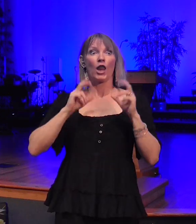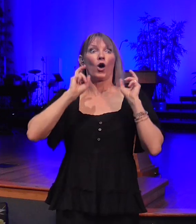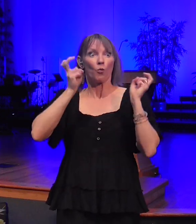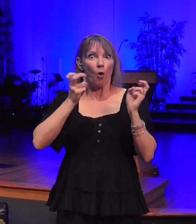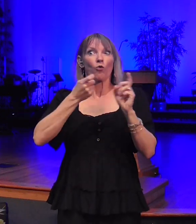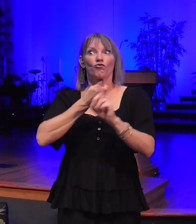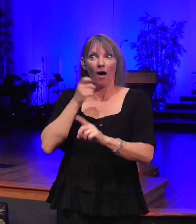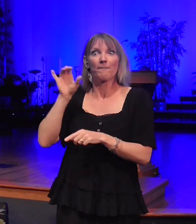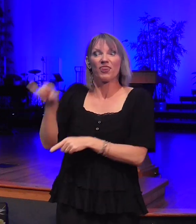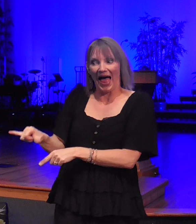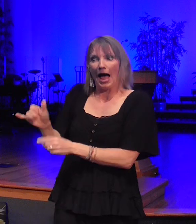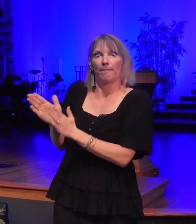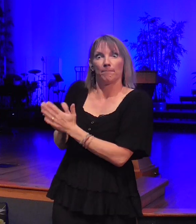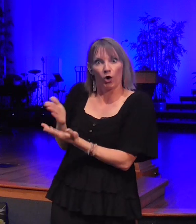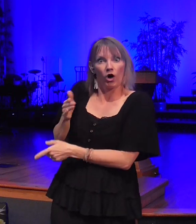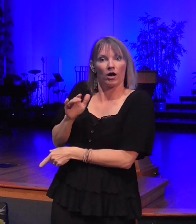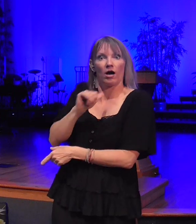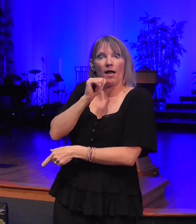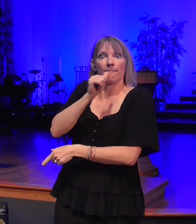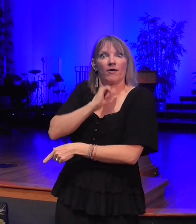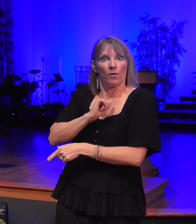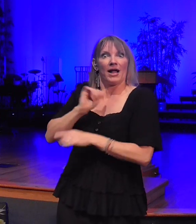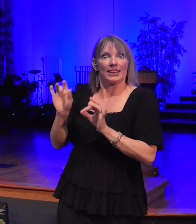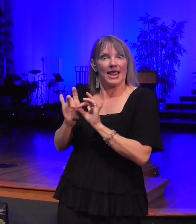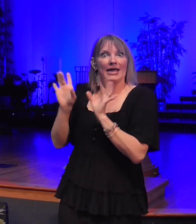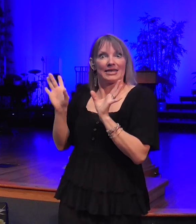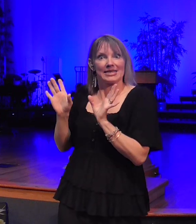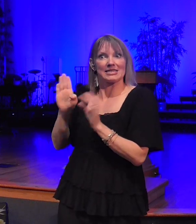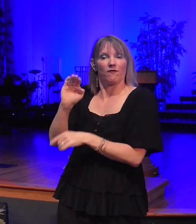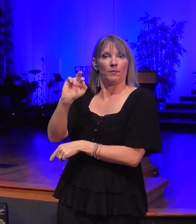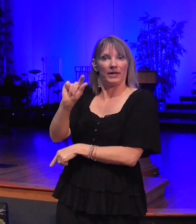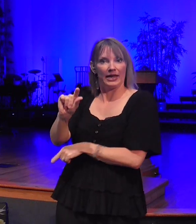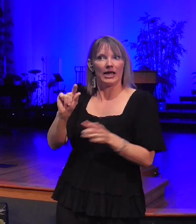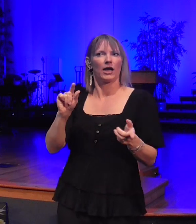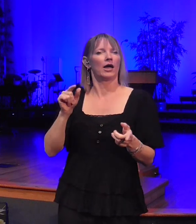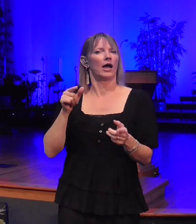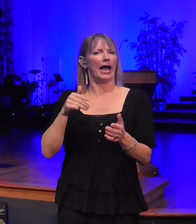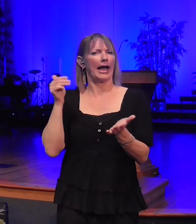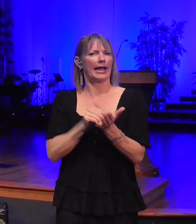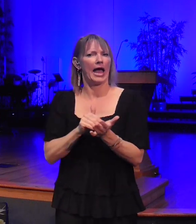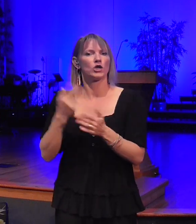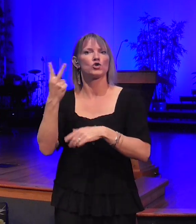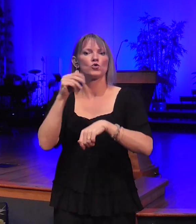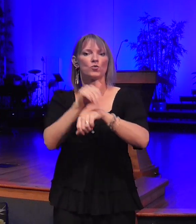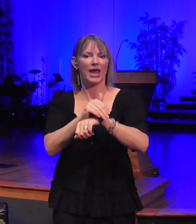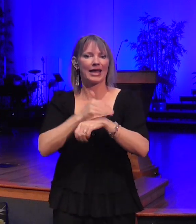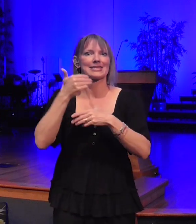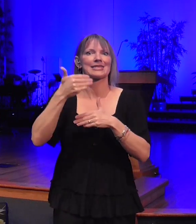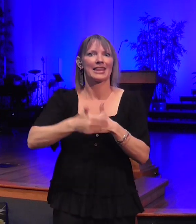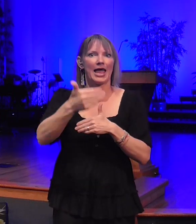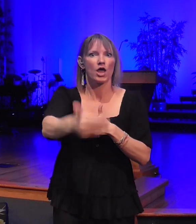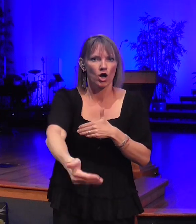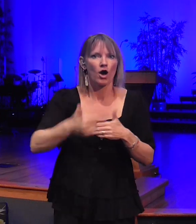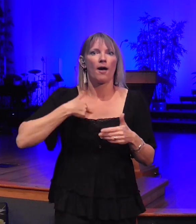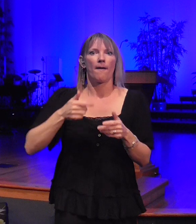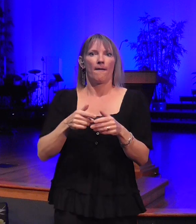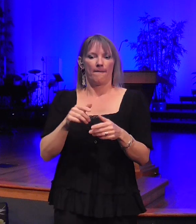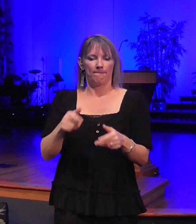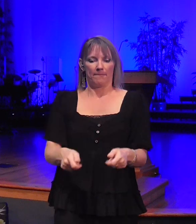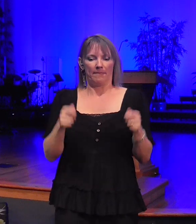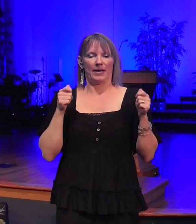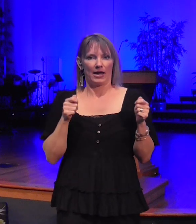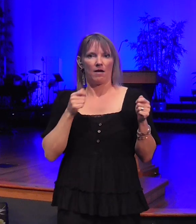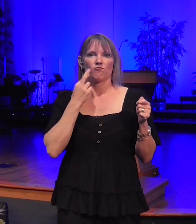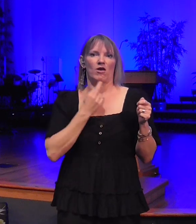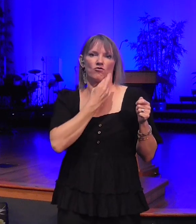by Milan Kundera. Oh, there it is again. 2 nights later, I'm at a restaurant, and I pick up the menu, ready to order food, and you know what it says right